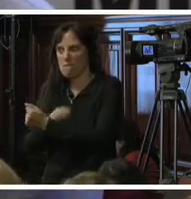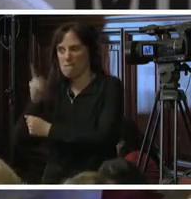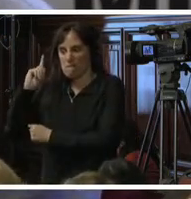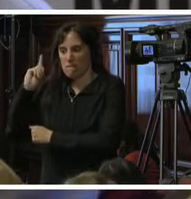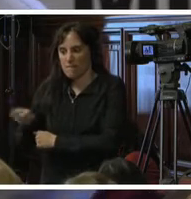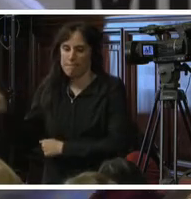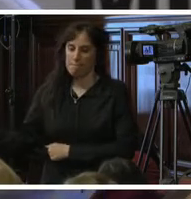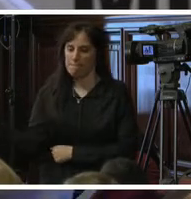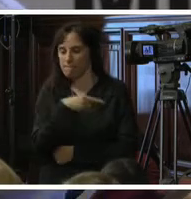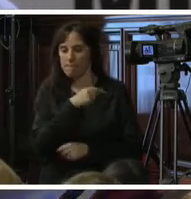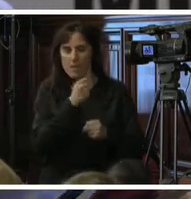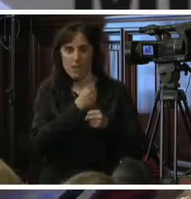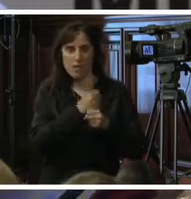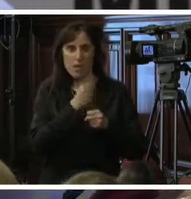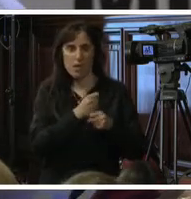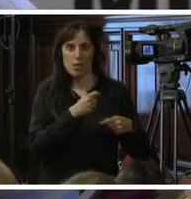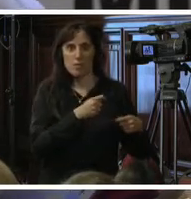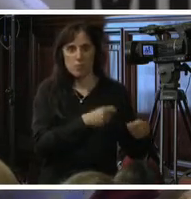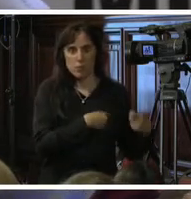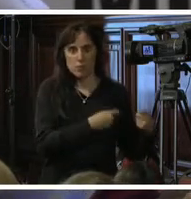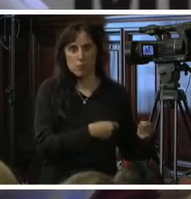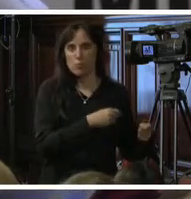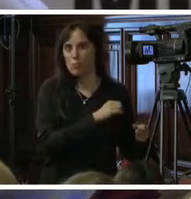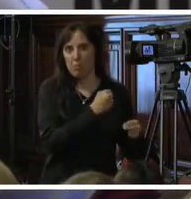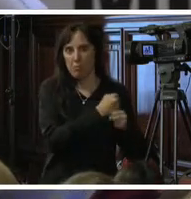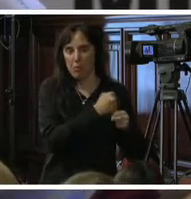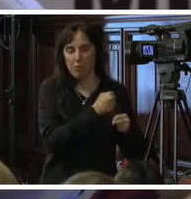labor activities or sexual